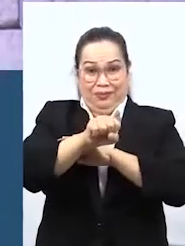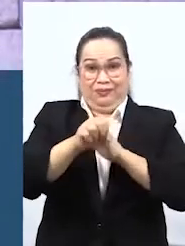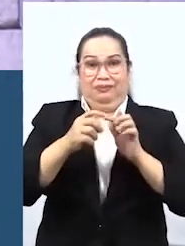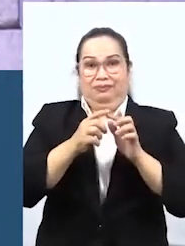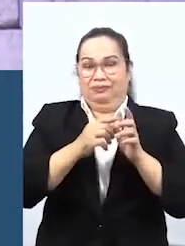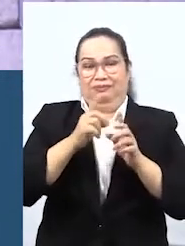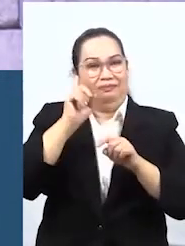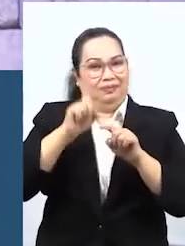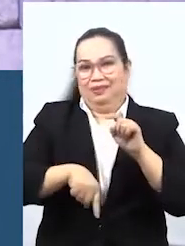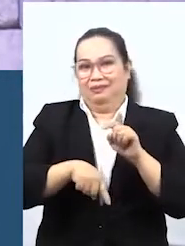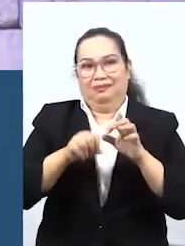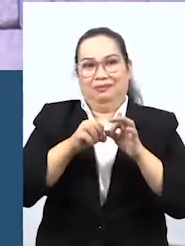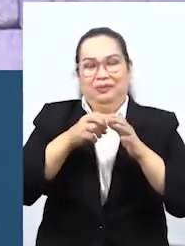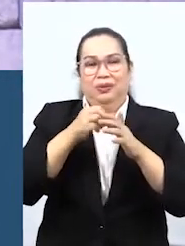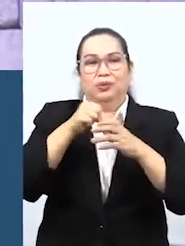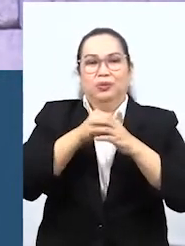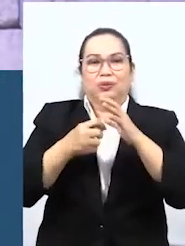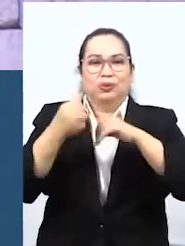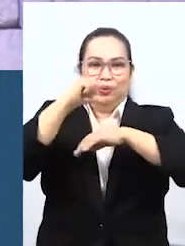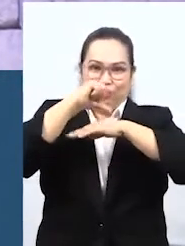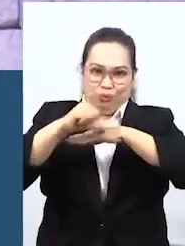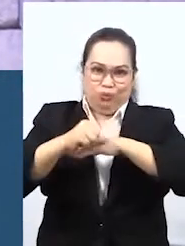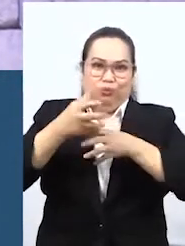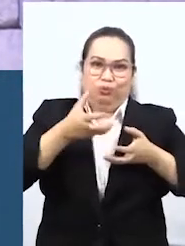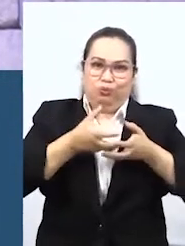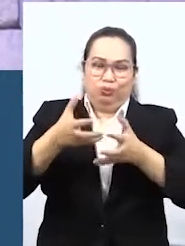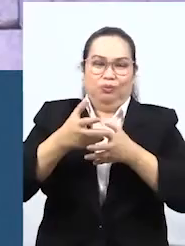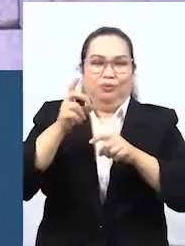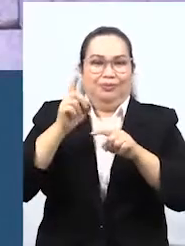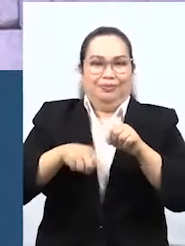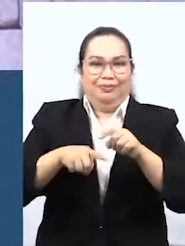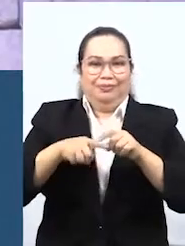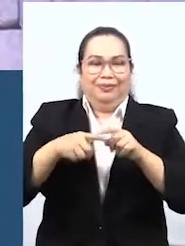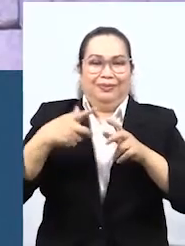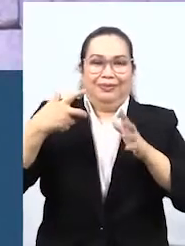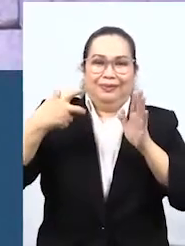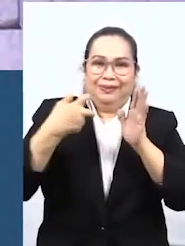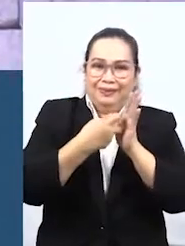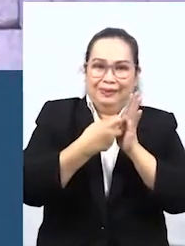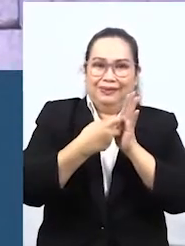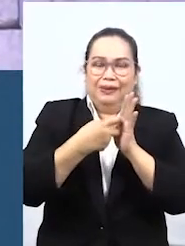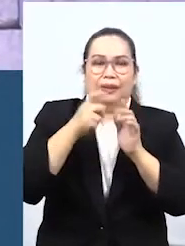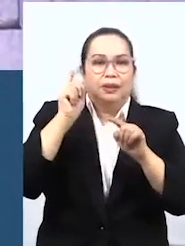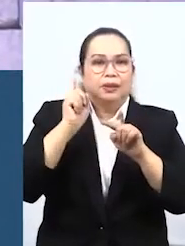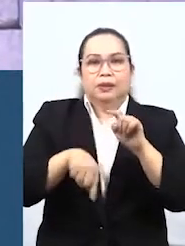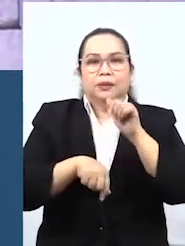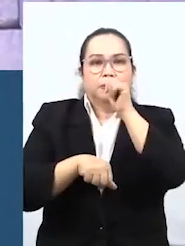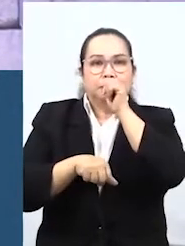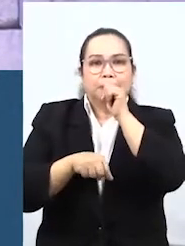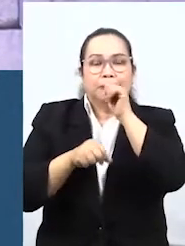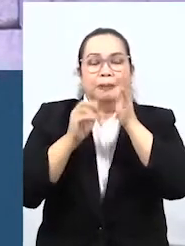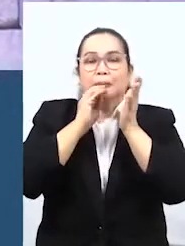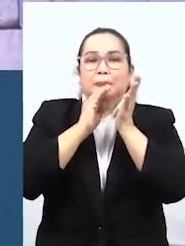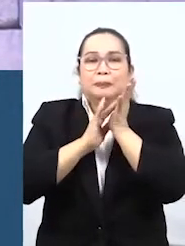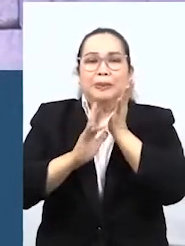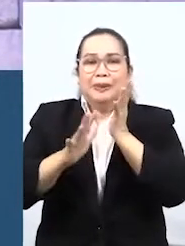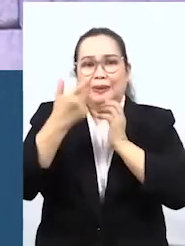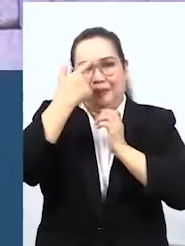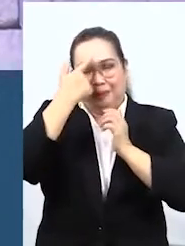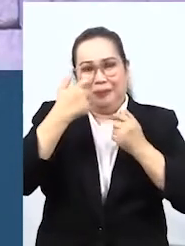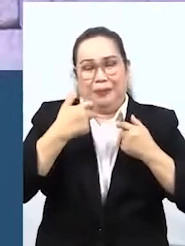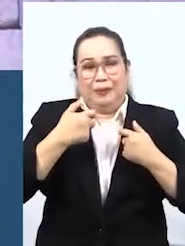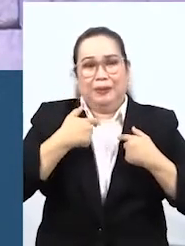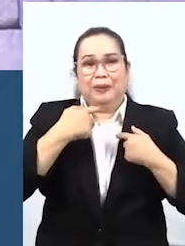section So may wife cannot have anesthesia she will Uh bleed because she has